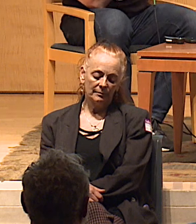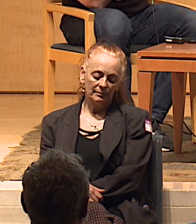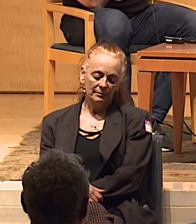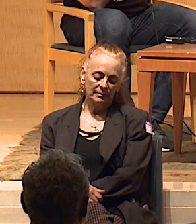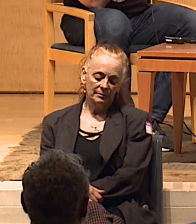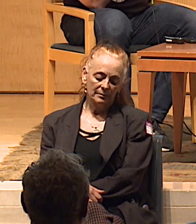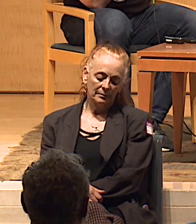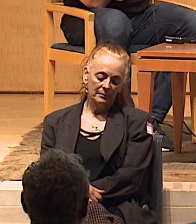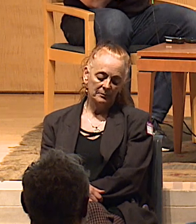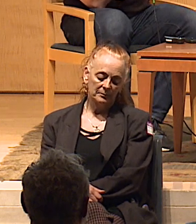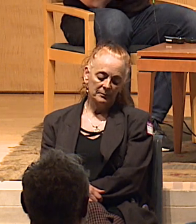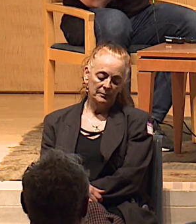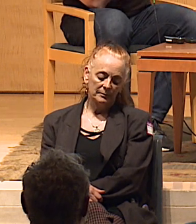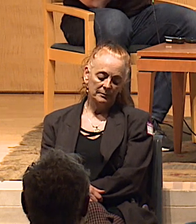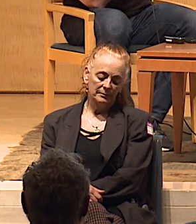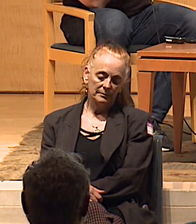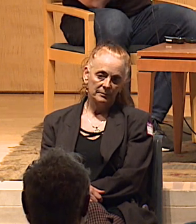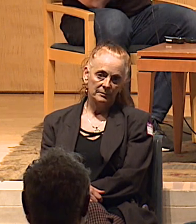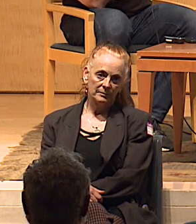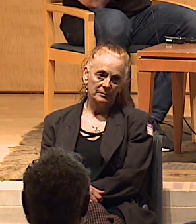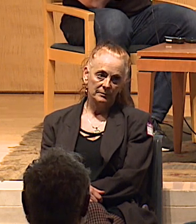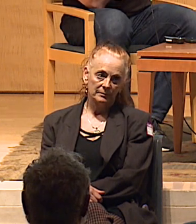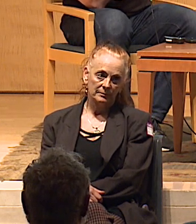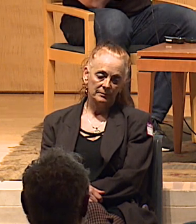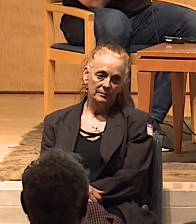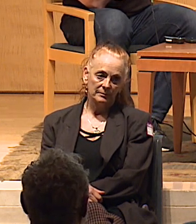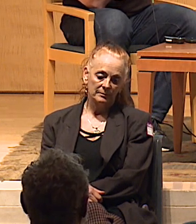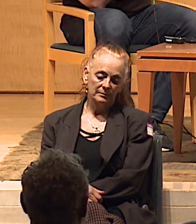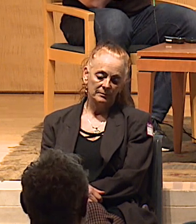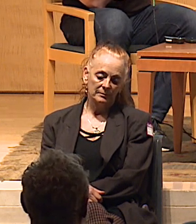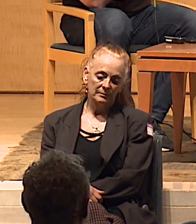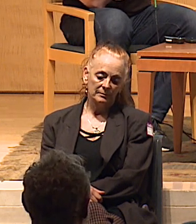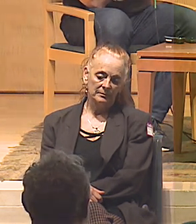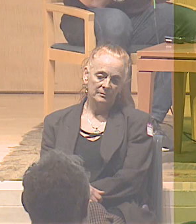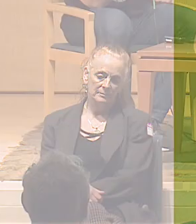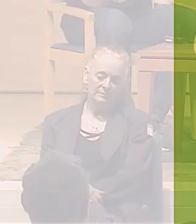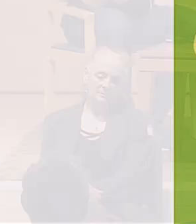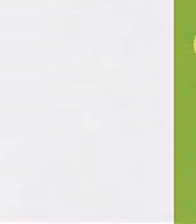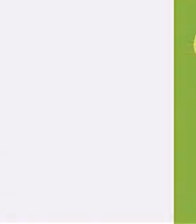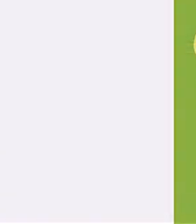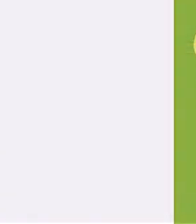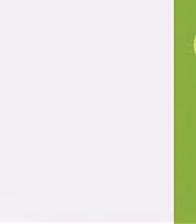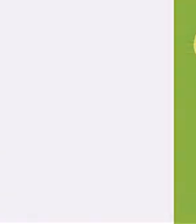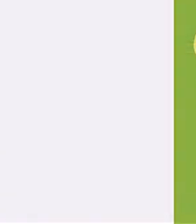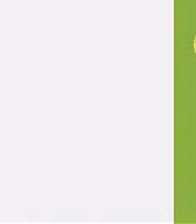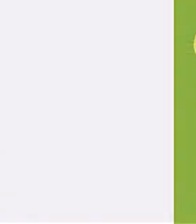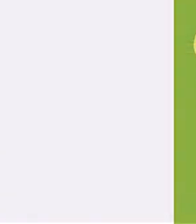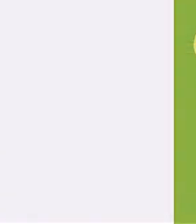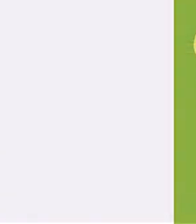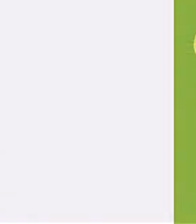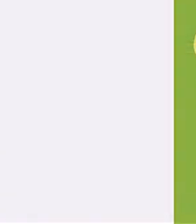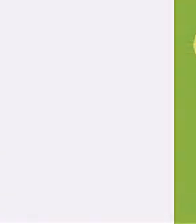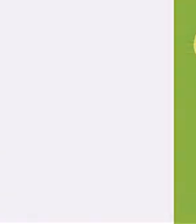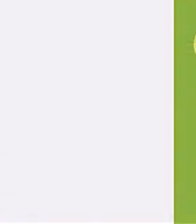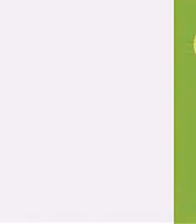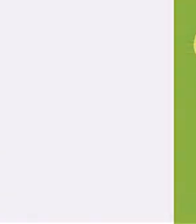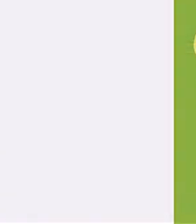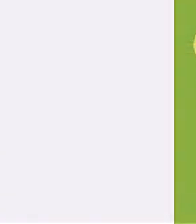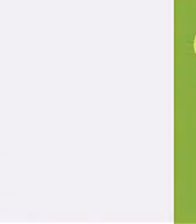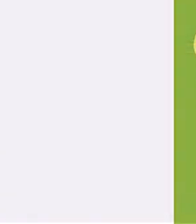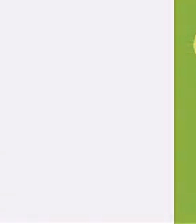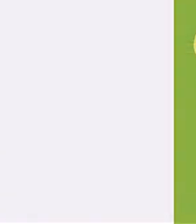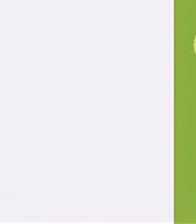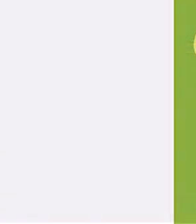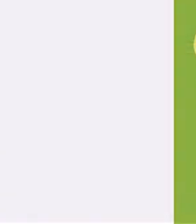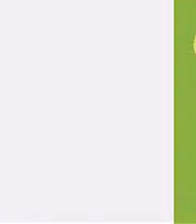We have one of Mari's dirty produce illustrations up behind us here. So yeah, so Mari does bring the dirty